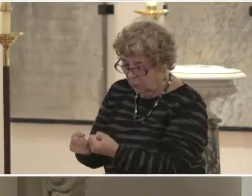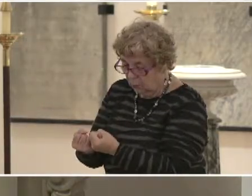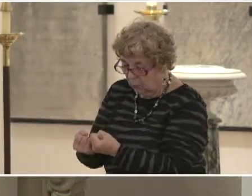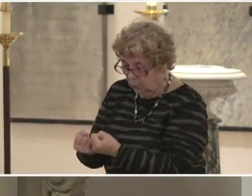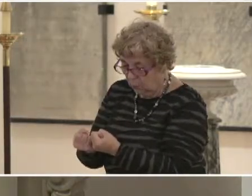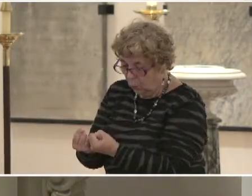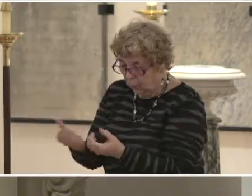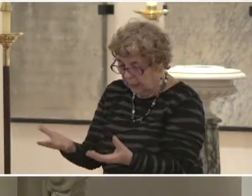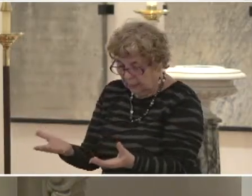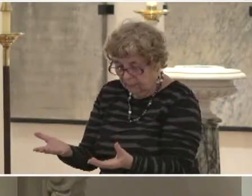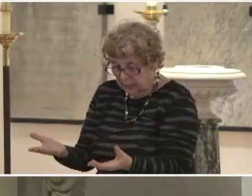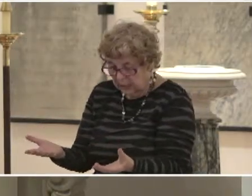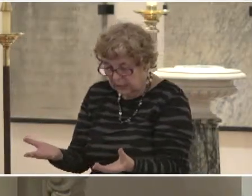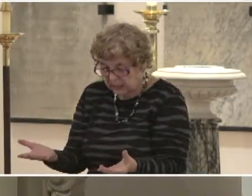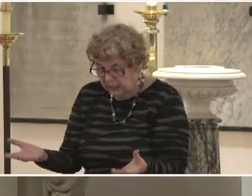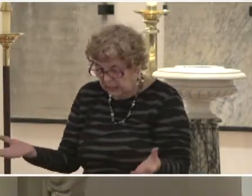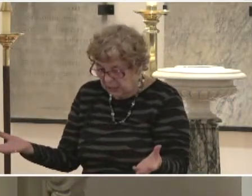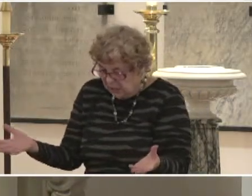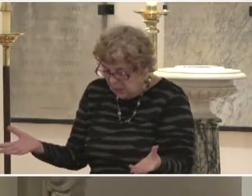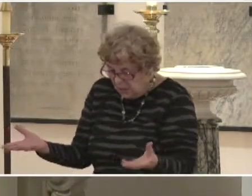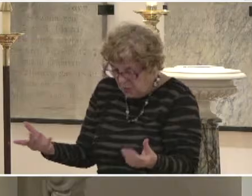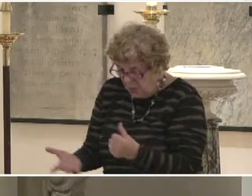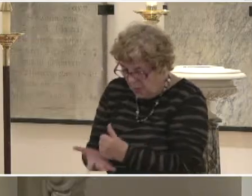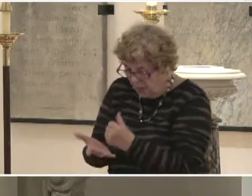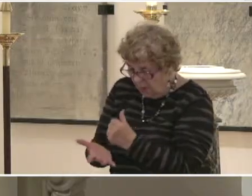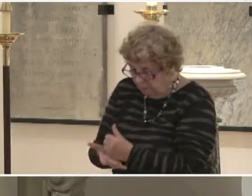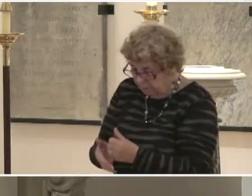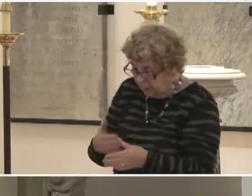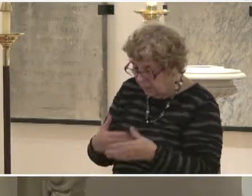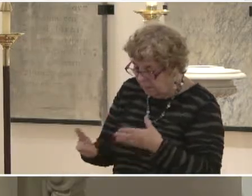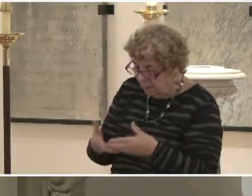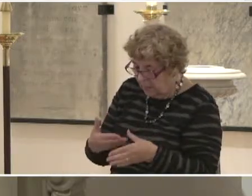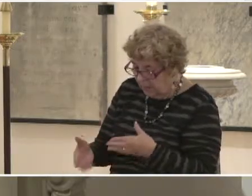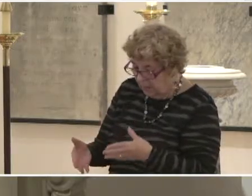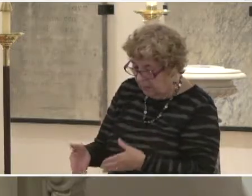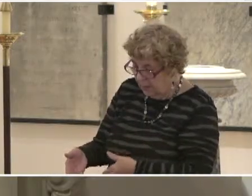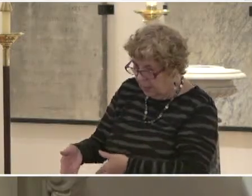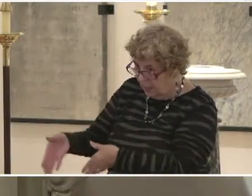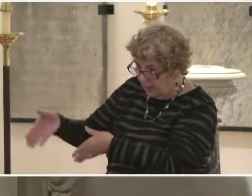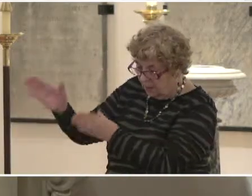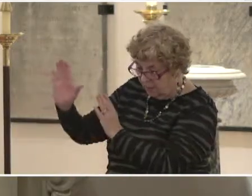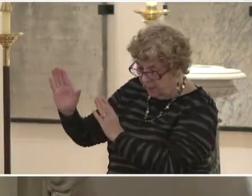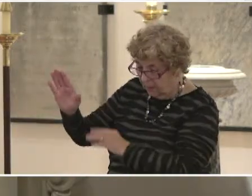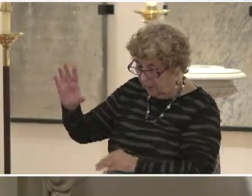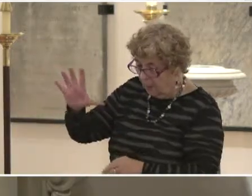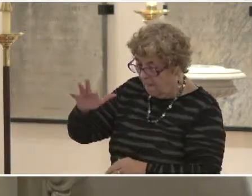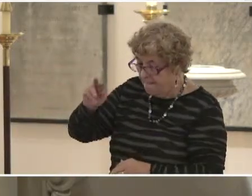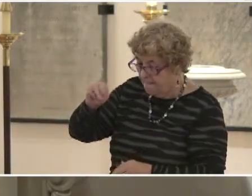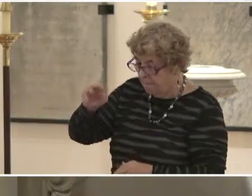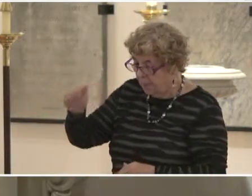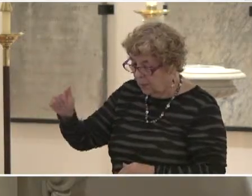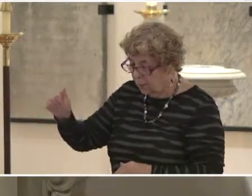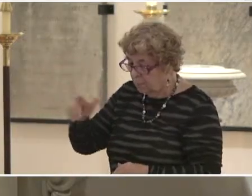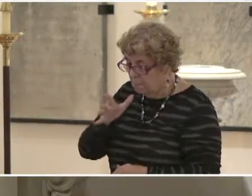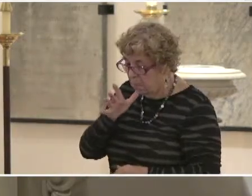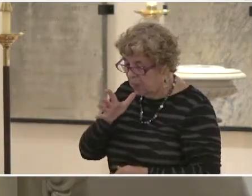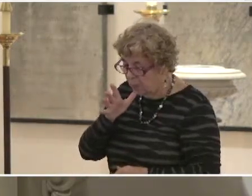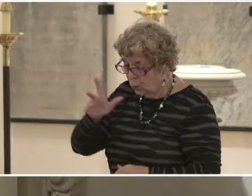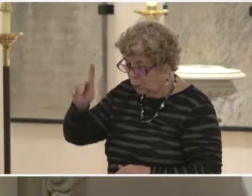the wisdom to understand great mysteries? What if faith doesn't convey power to perform